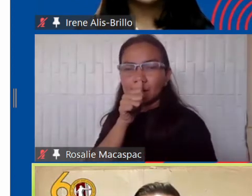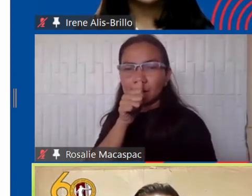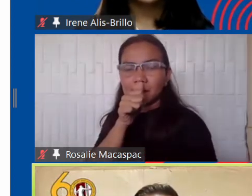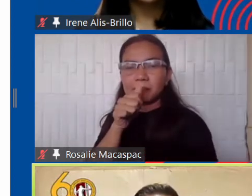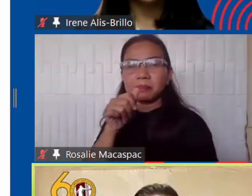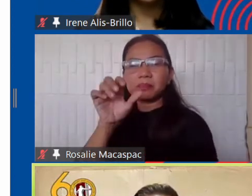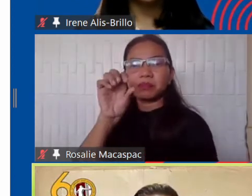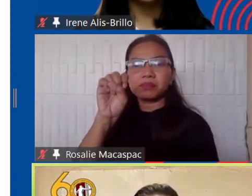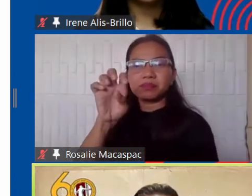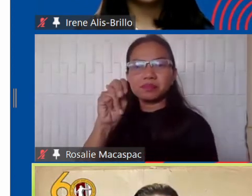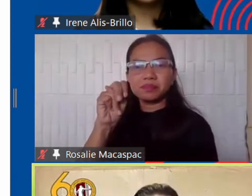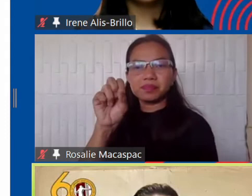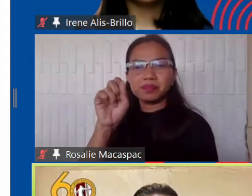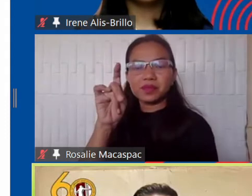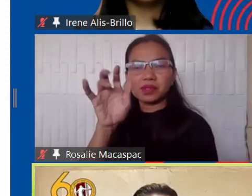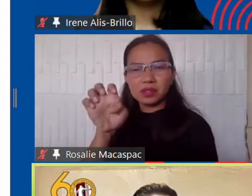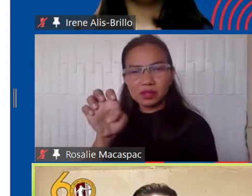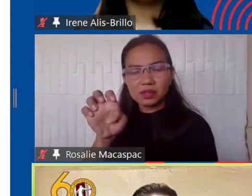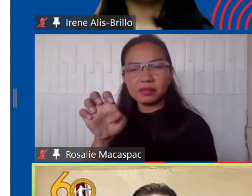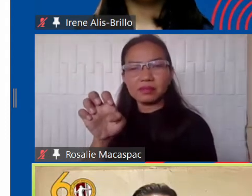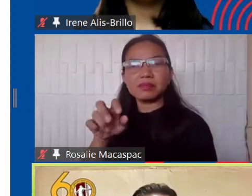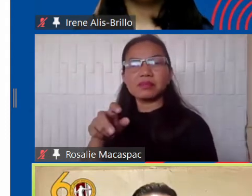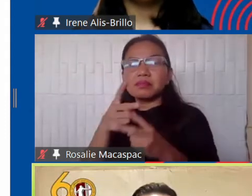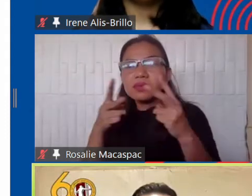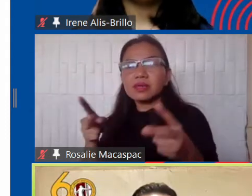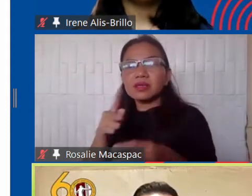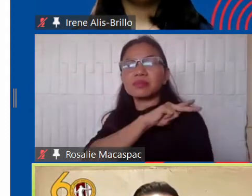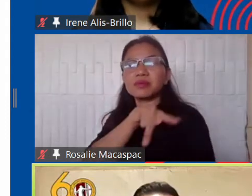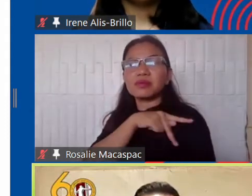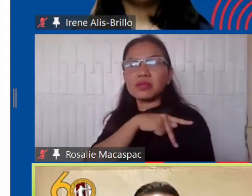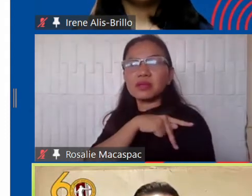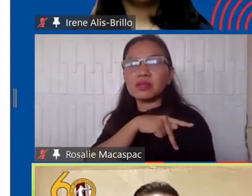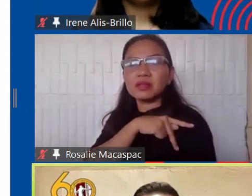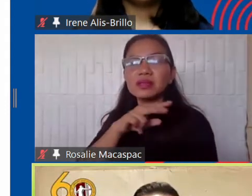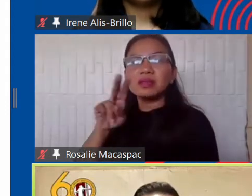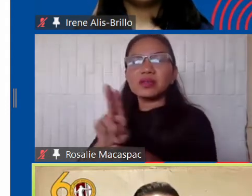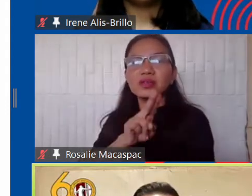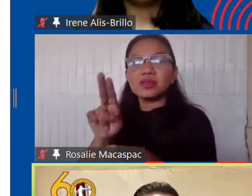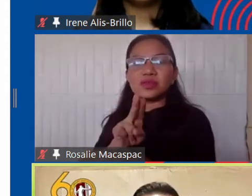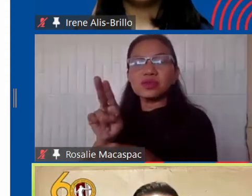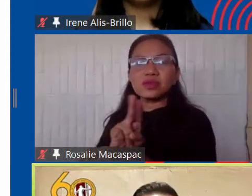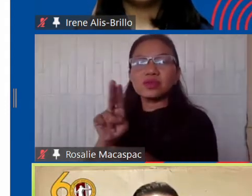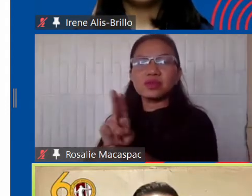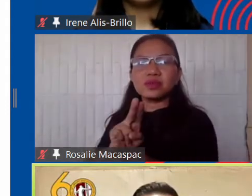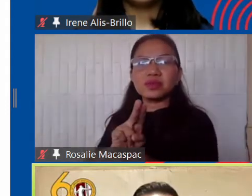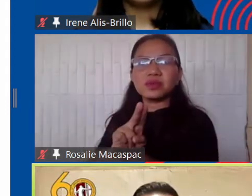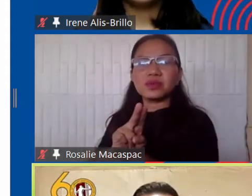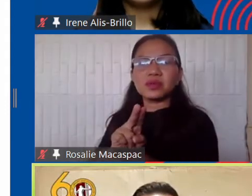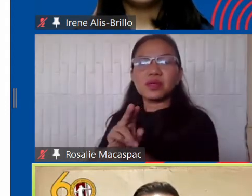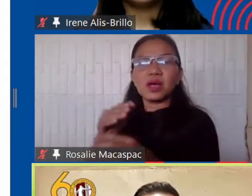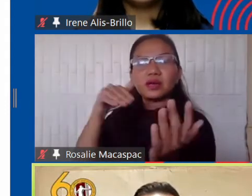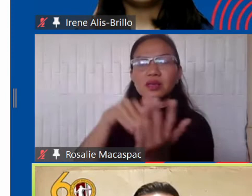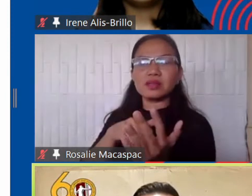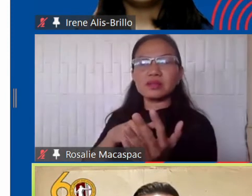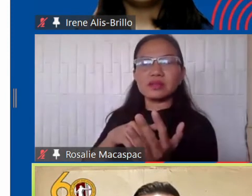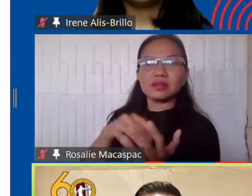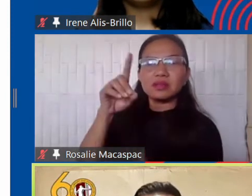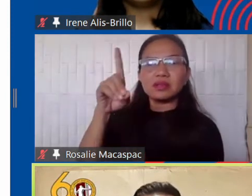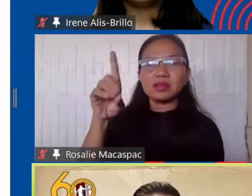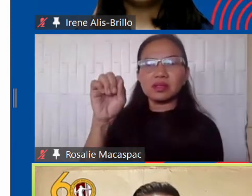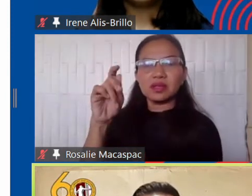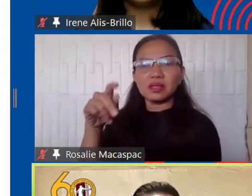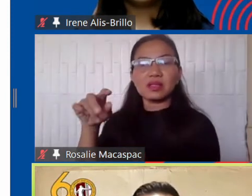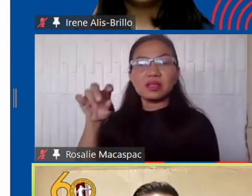sensitive, those are data that may be used against our data subjects. Like for example,